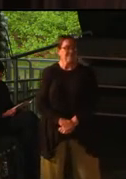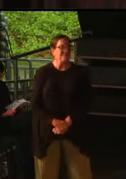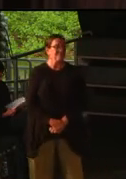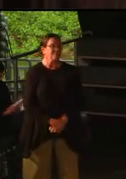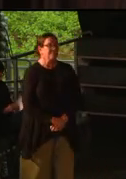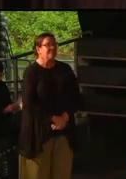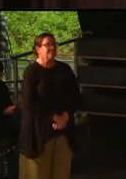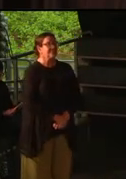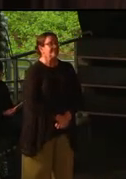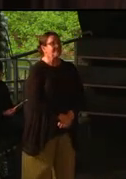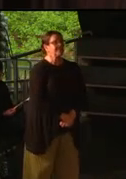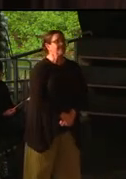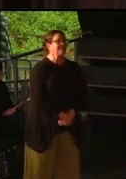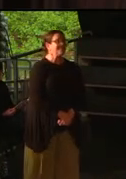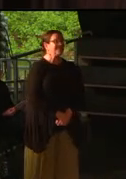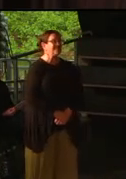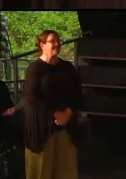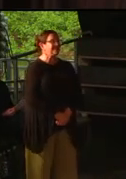carpet.